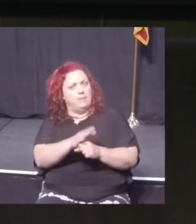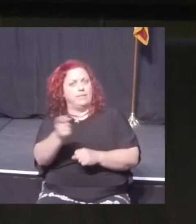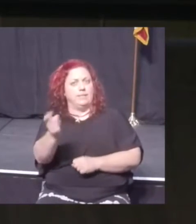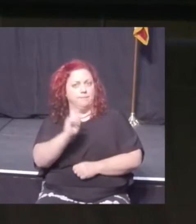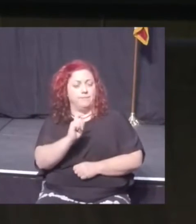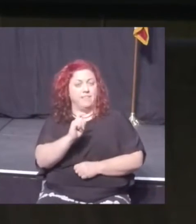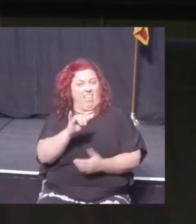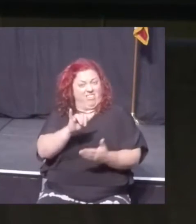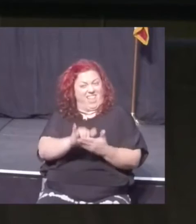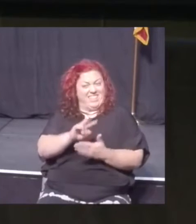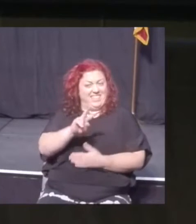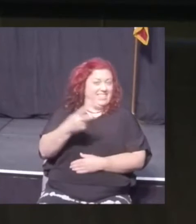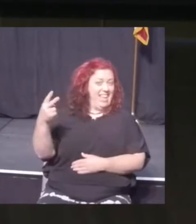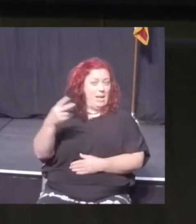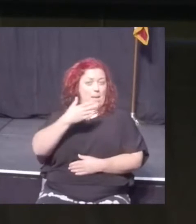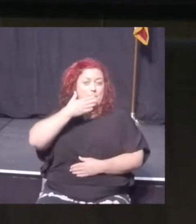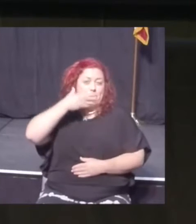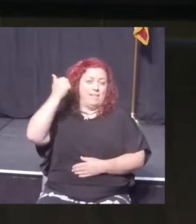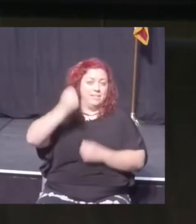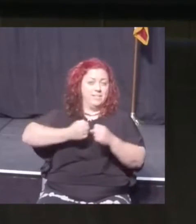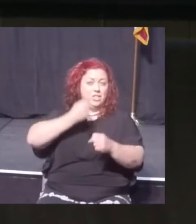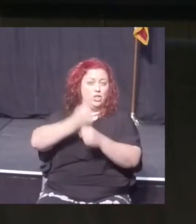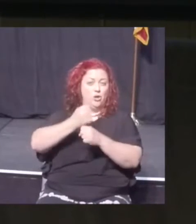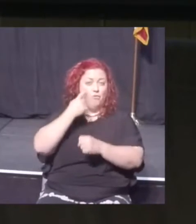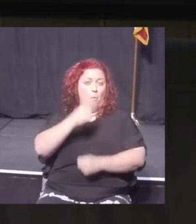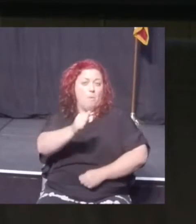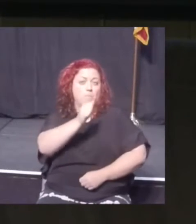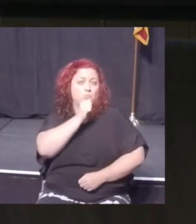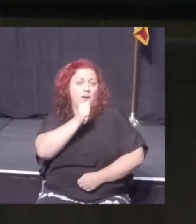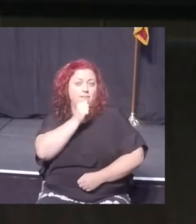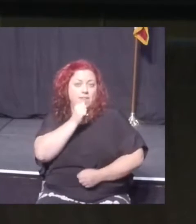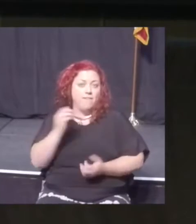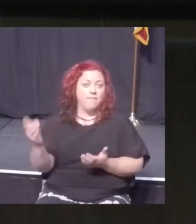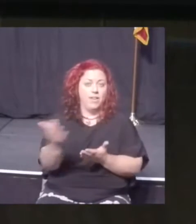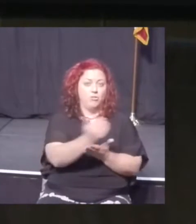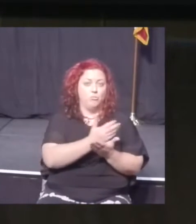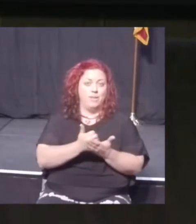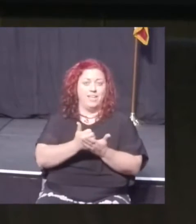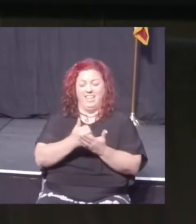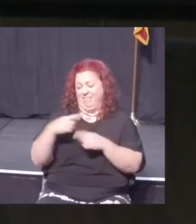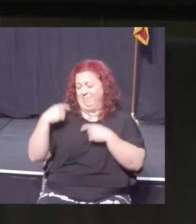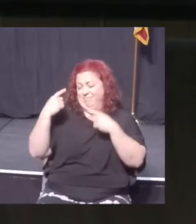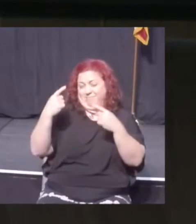That is the second best year for private philanthropy in San Jose State's